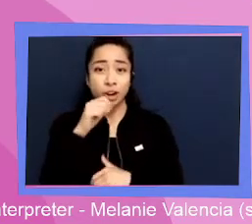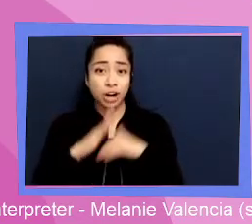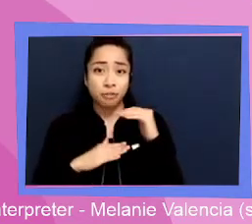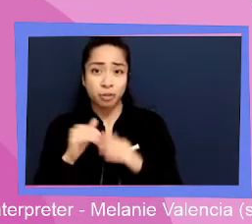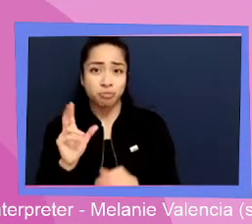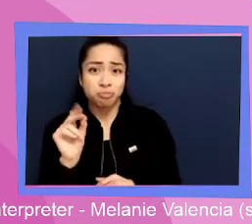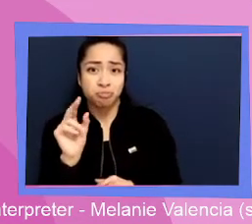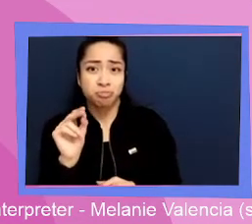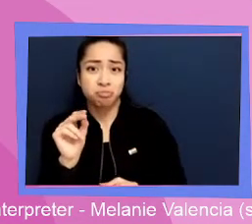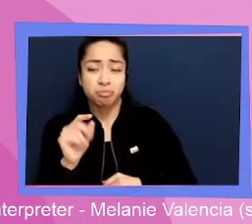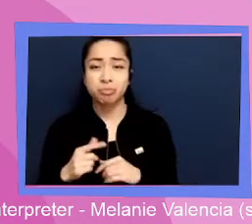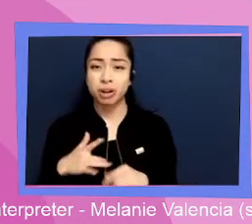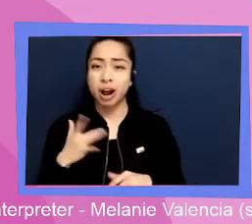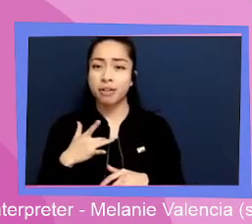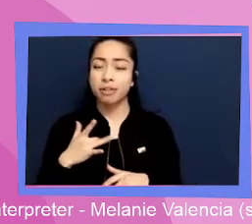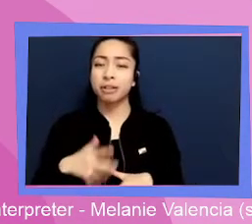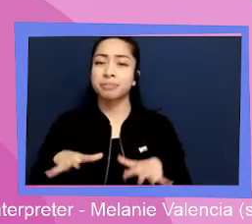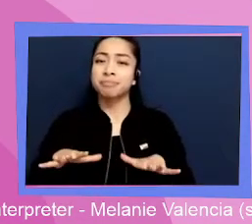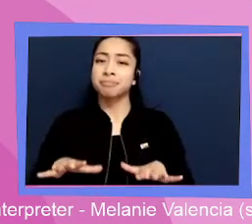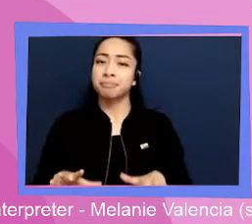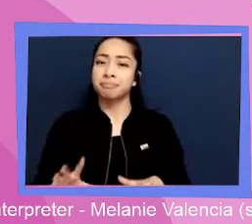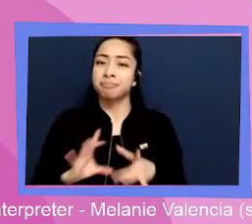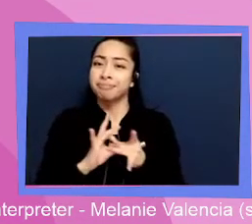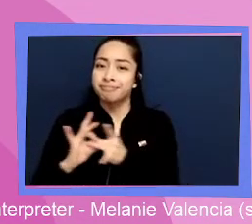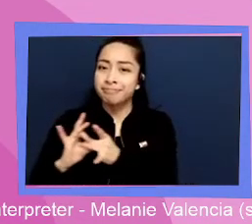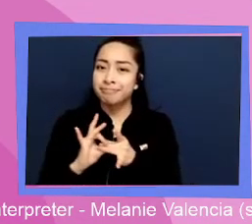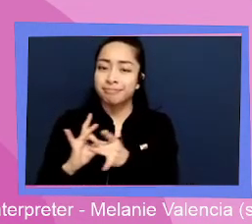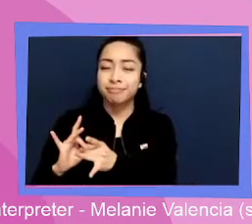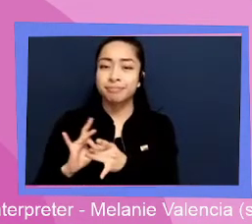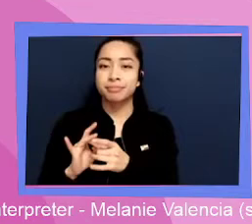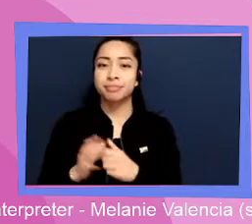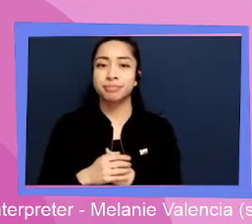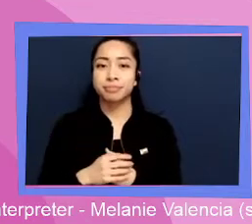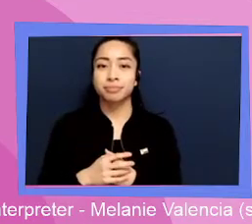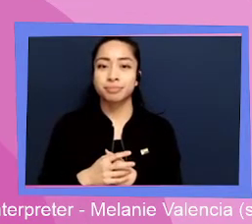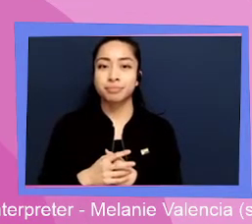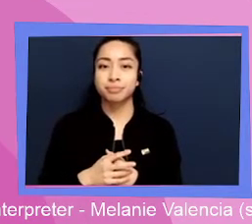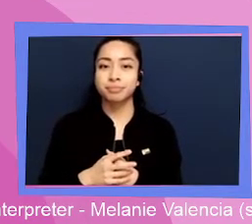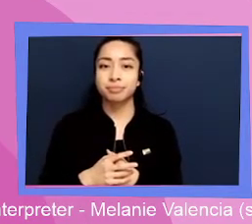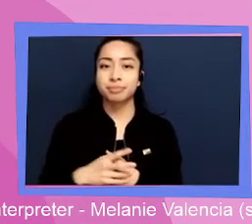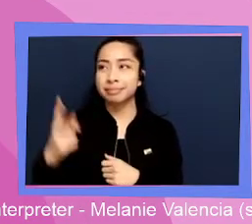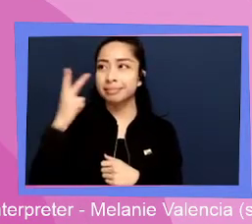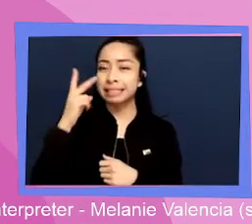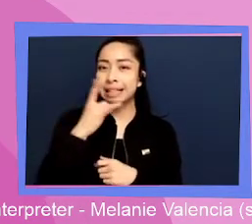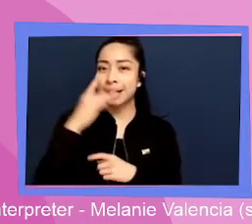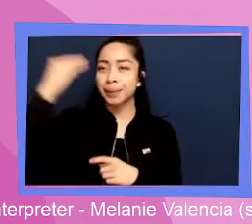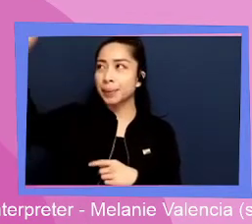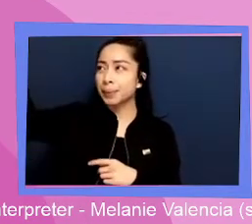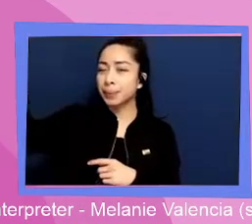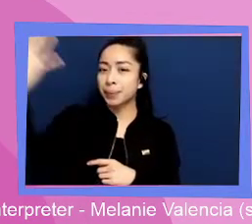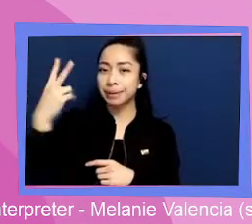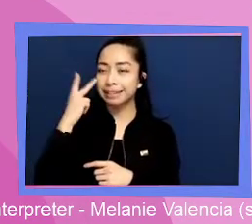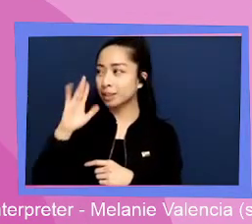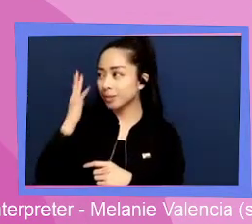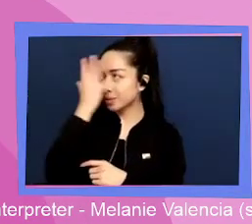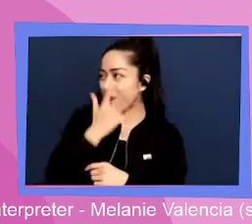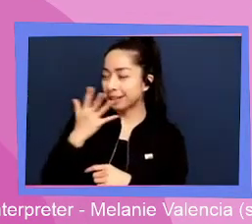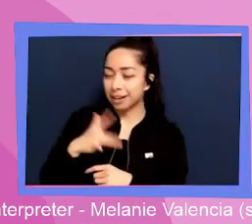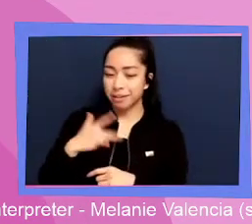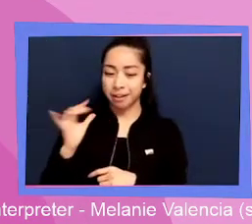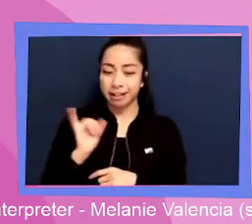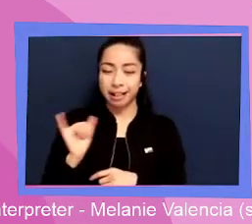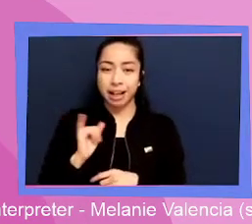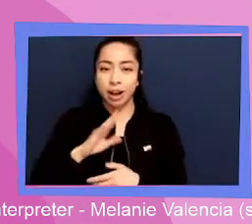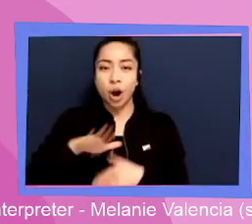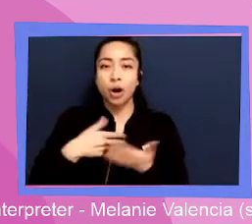slid casually over Deanna's wrist. The light touch sent Deanna's senses skittering until it felt as if all the nerves in her body had gathered